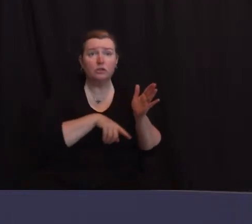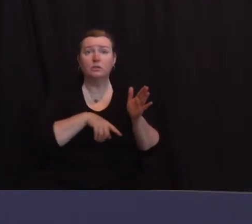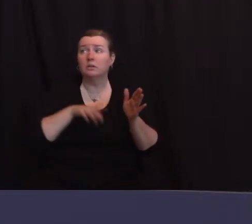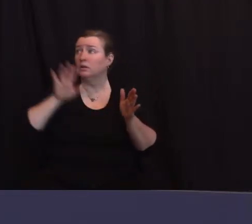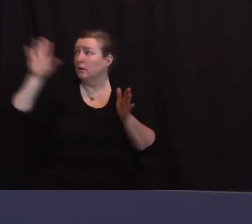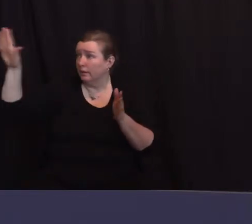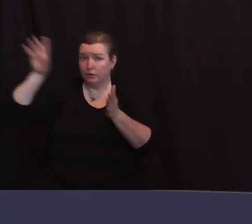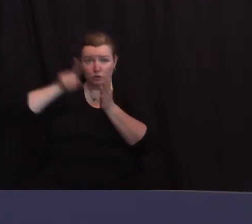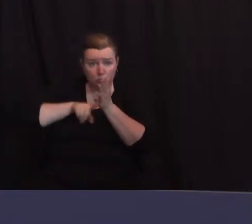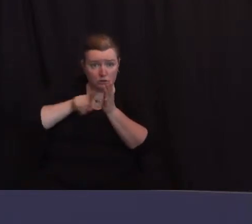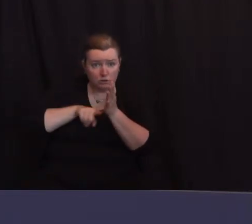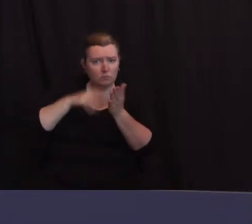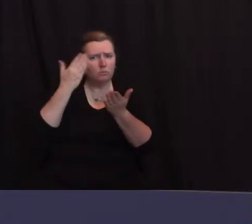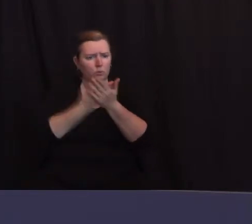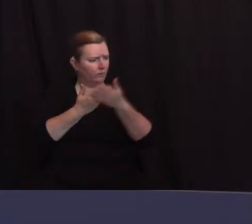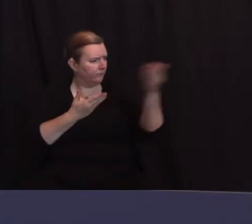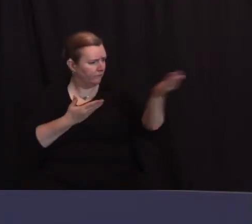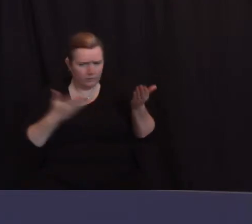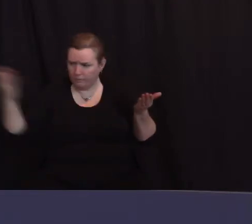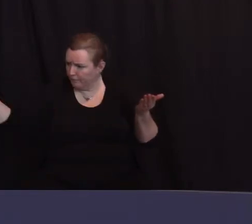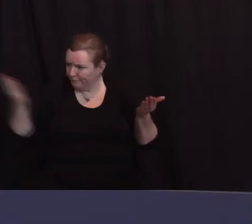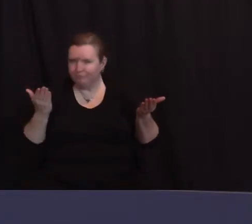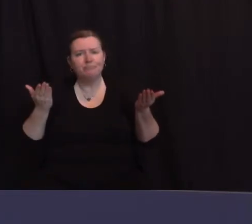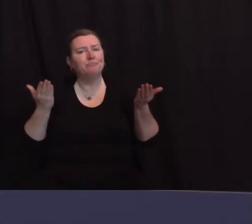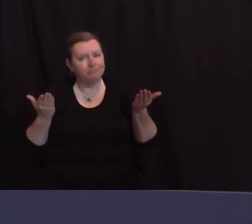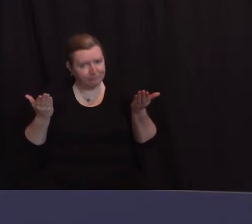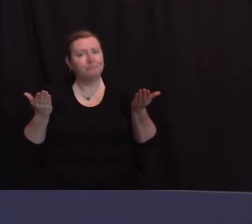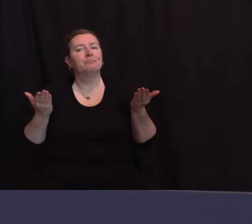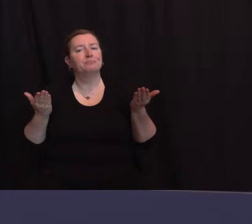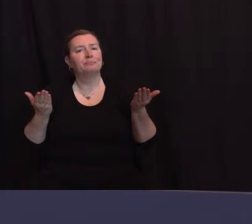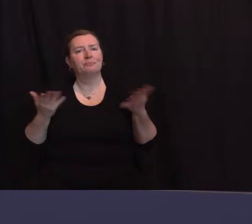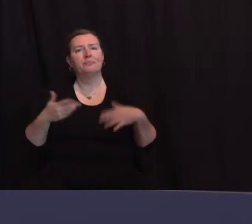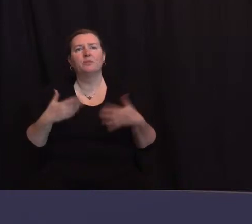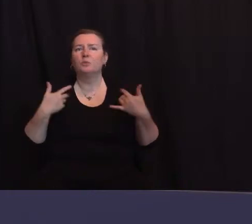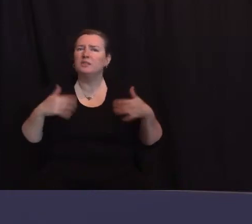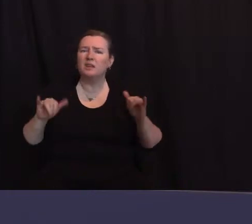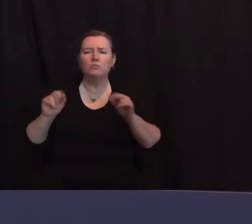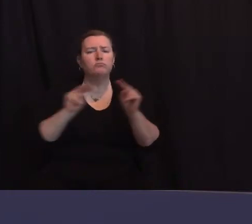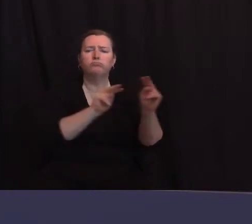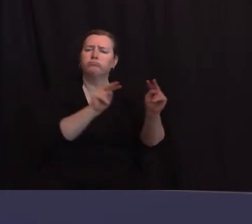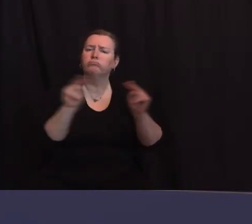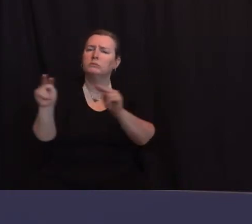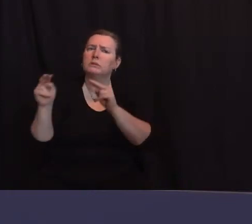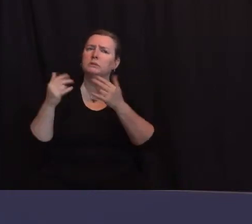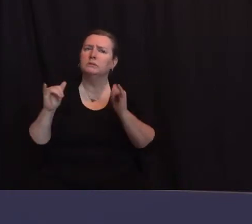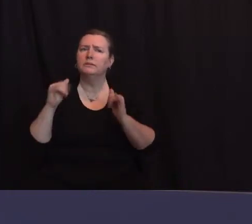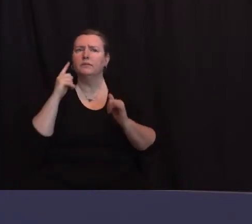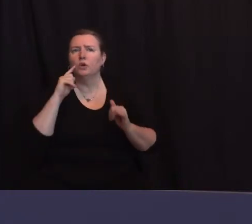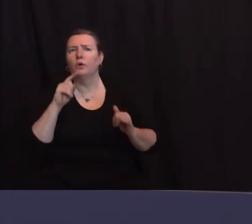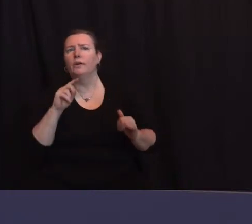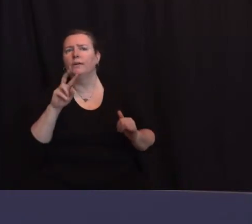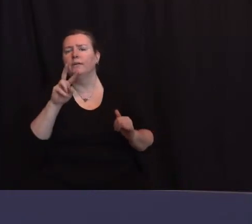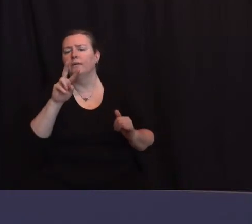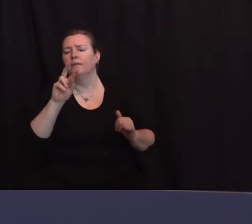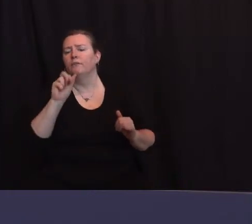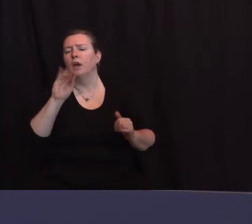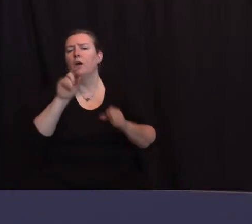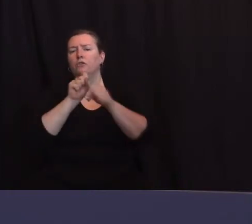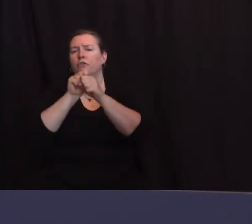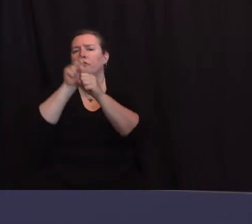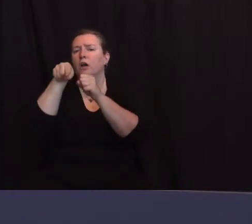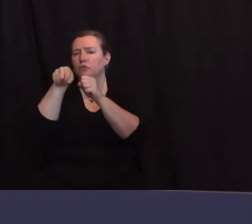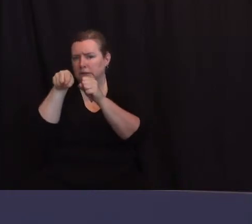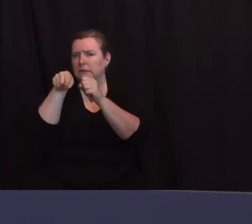the vaccines work. So the department continues its surveillance of variants, also variants of concern and variants